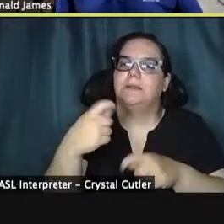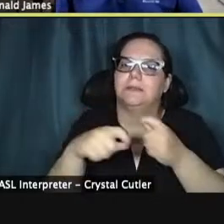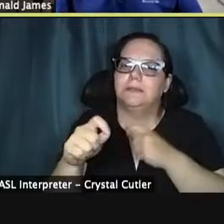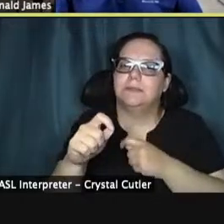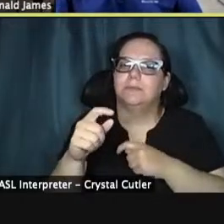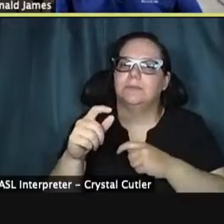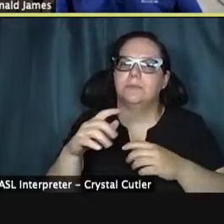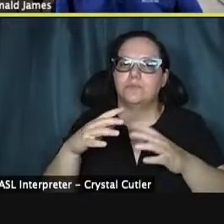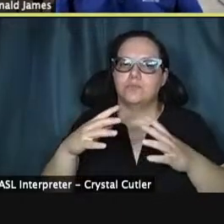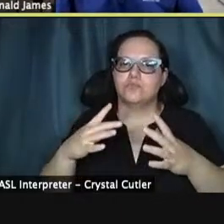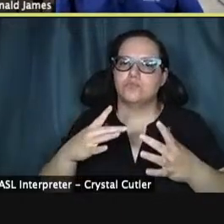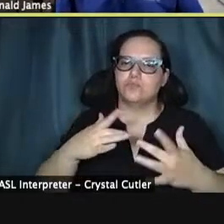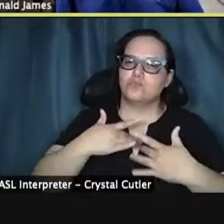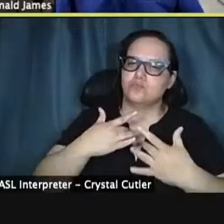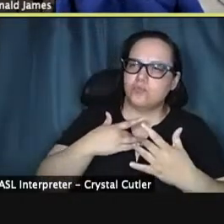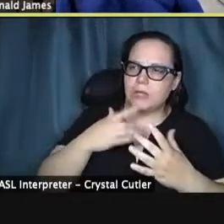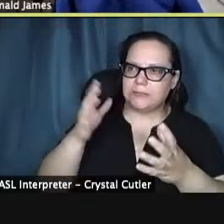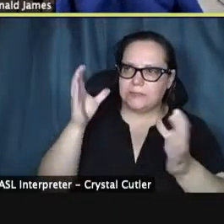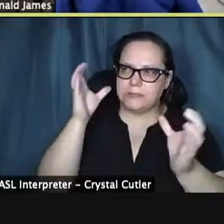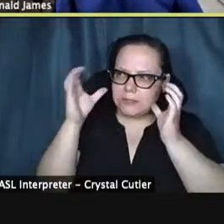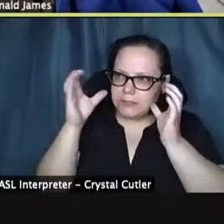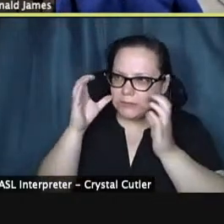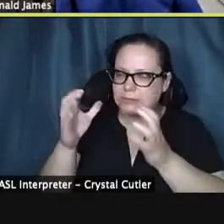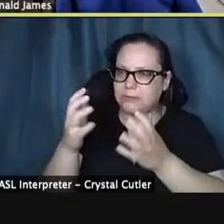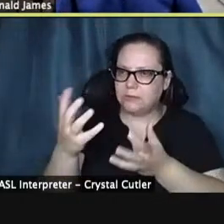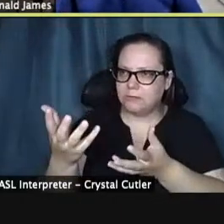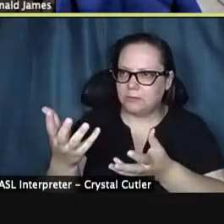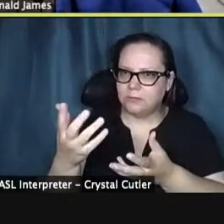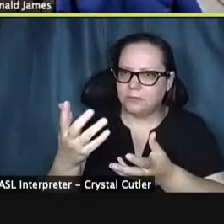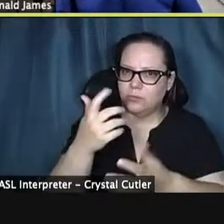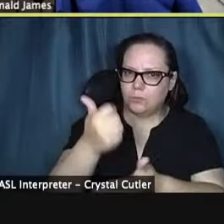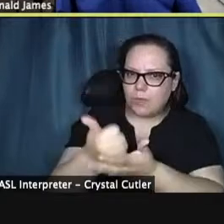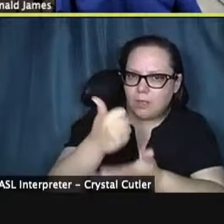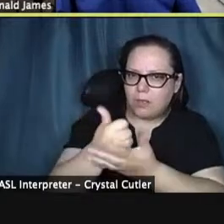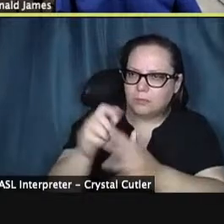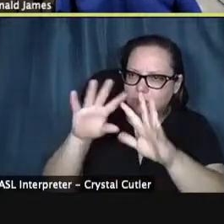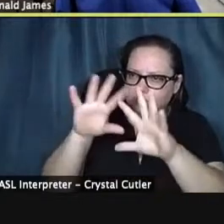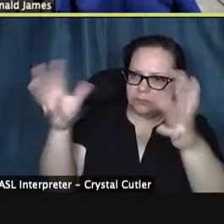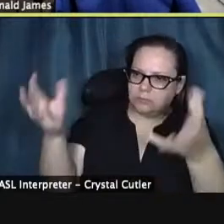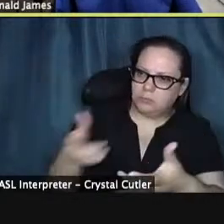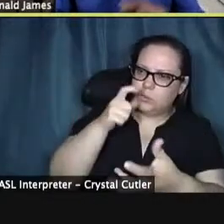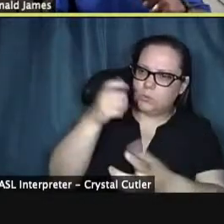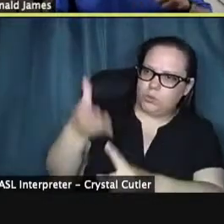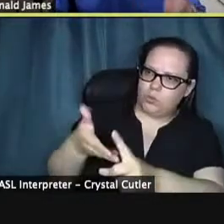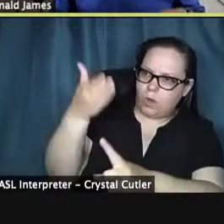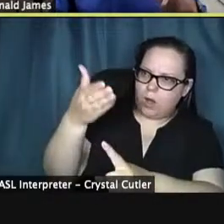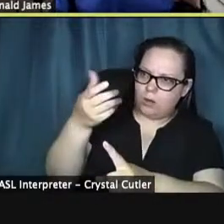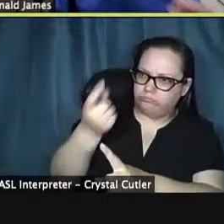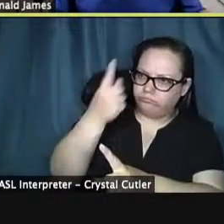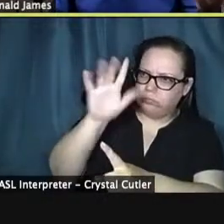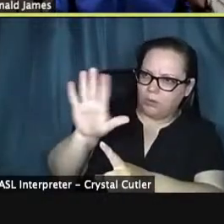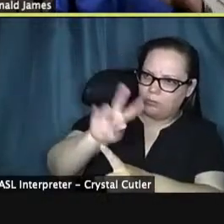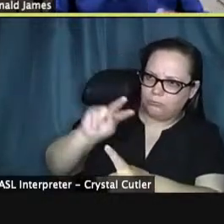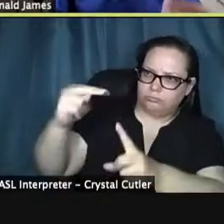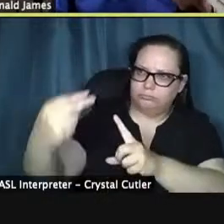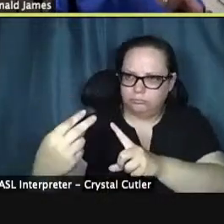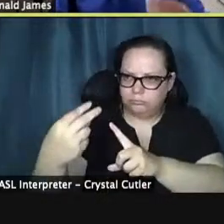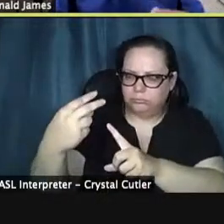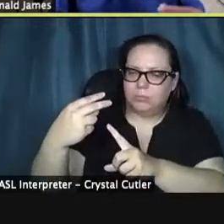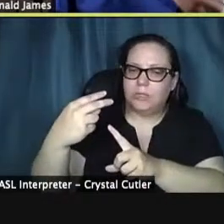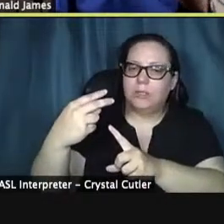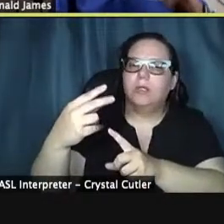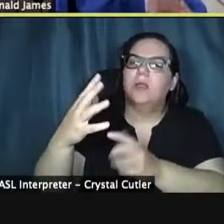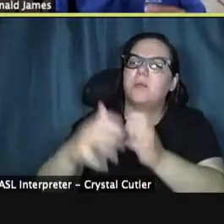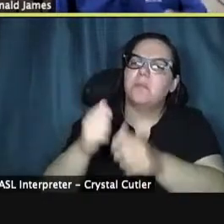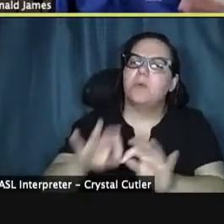others, including what they say, to get who they are and where they are coming from. And most importantly, what they could bring to